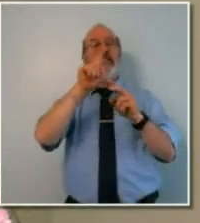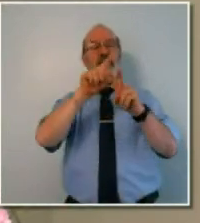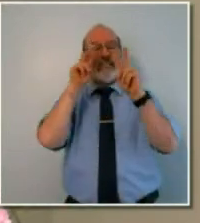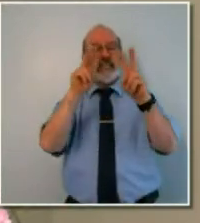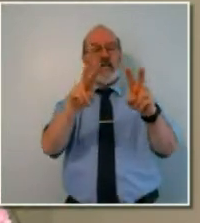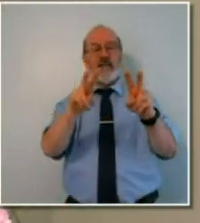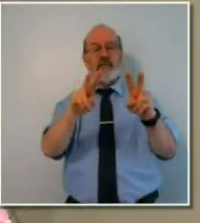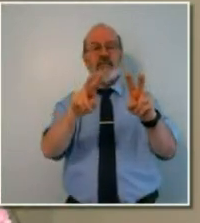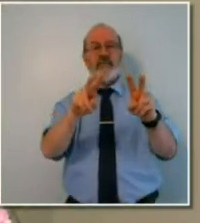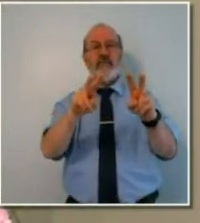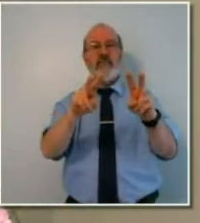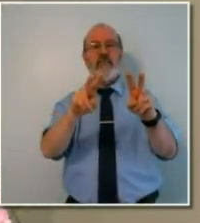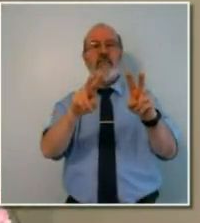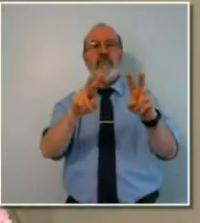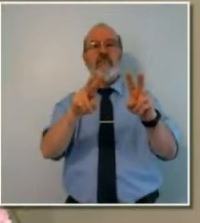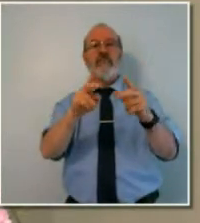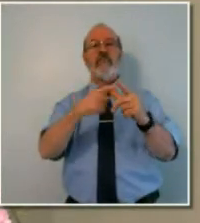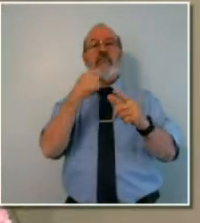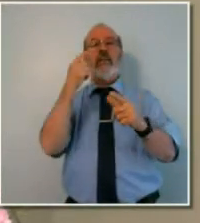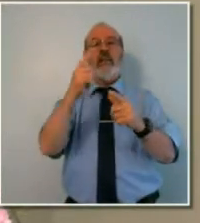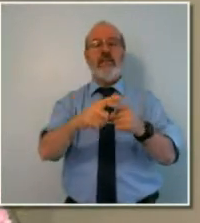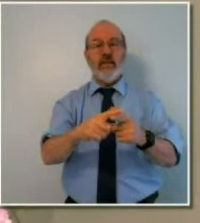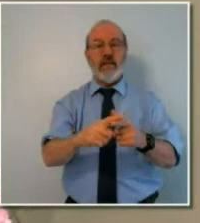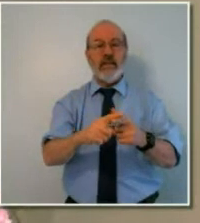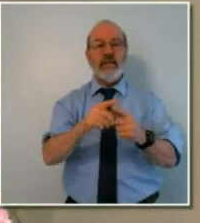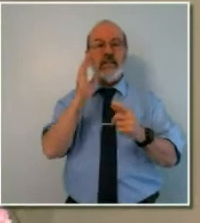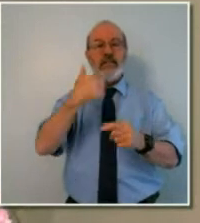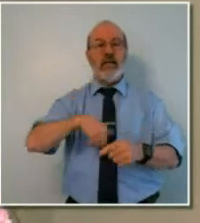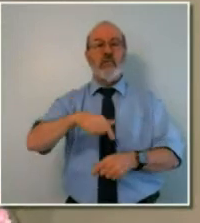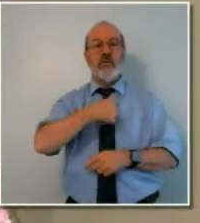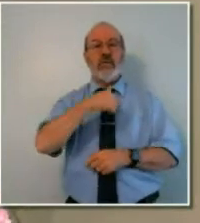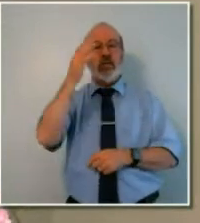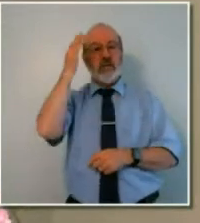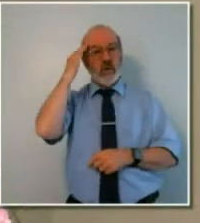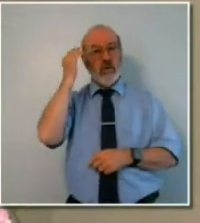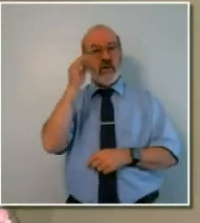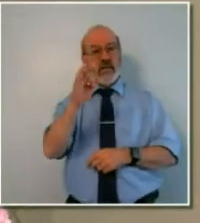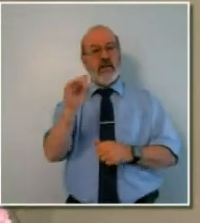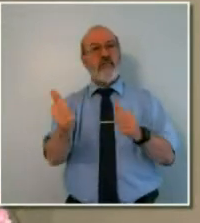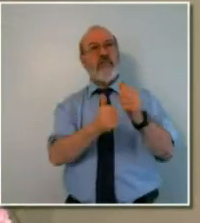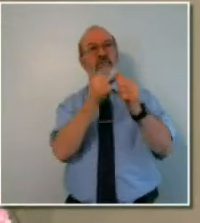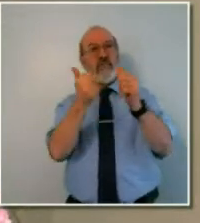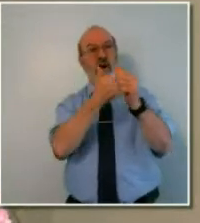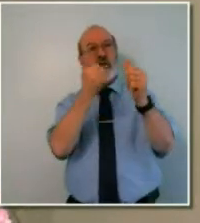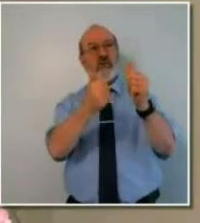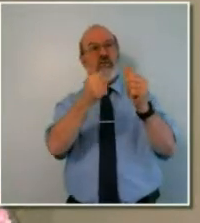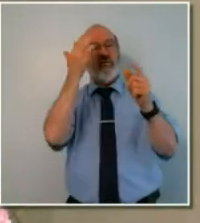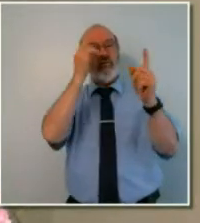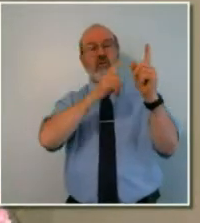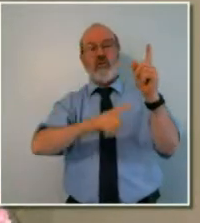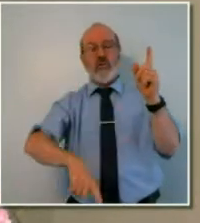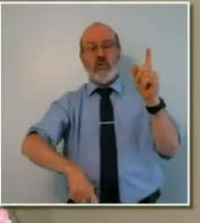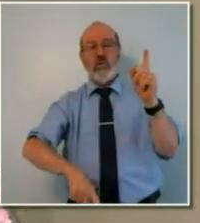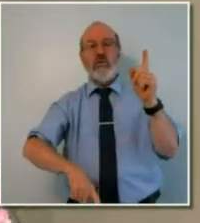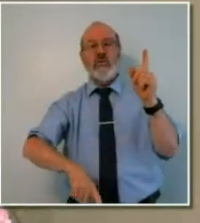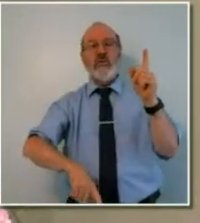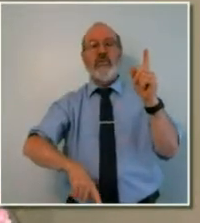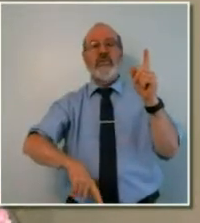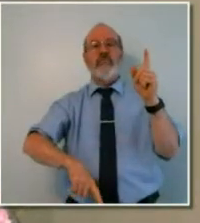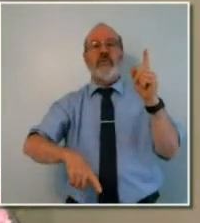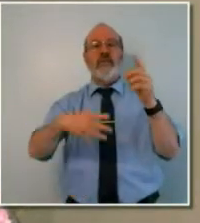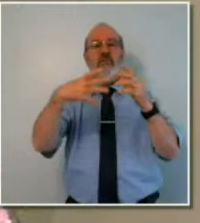sight. Then shall we know, if we follow on to know the Lord. His going forth